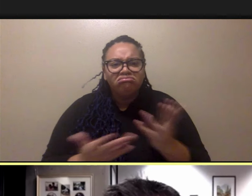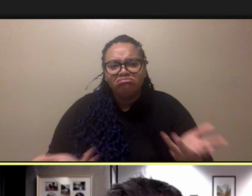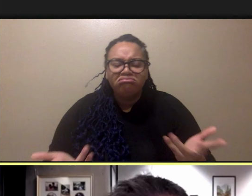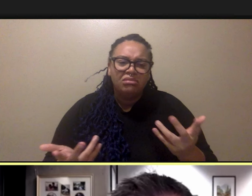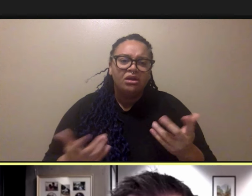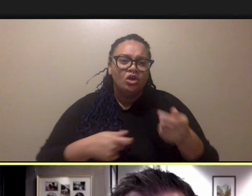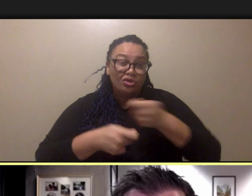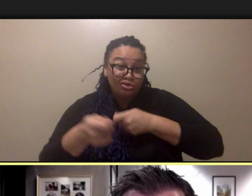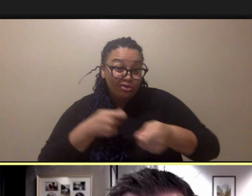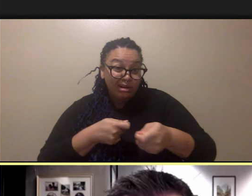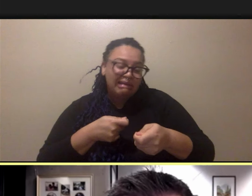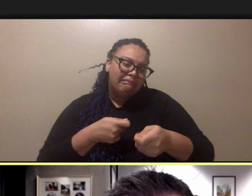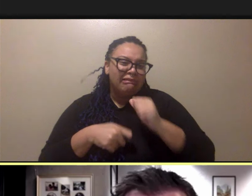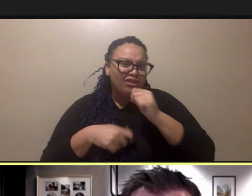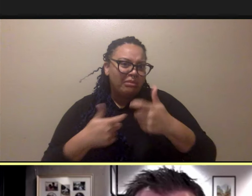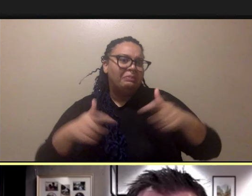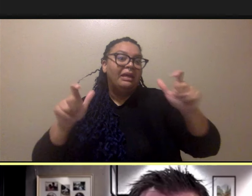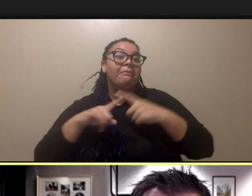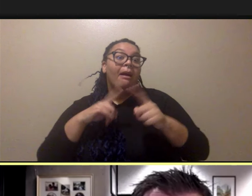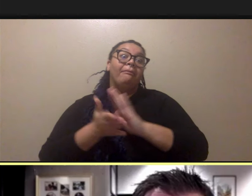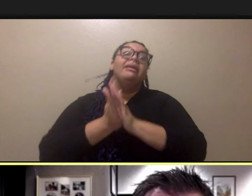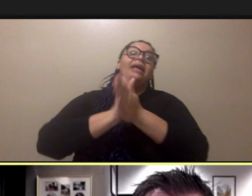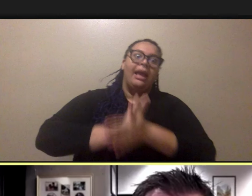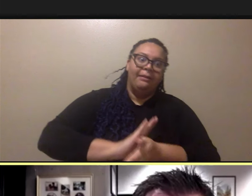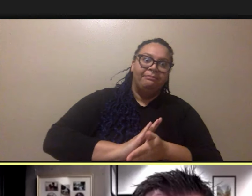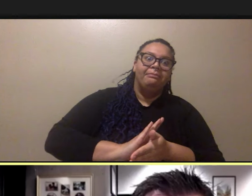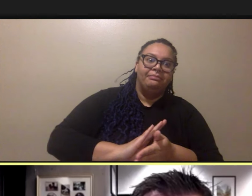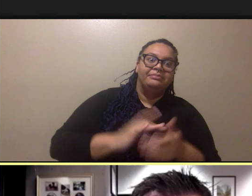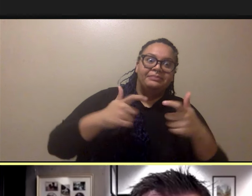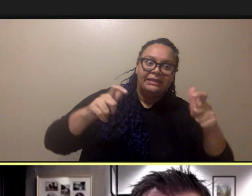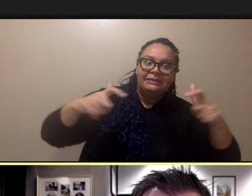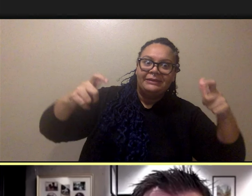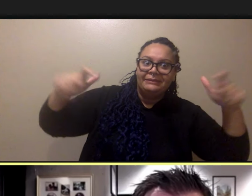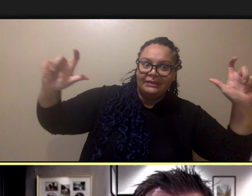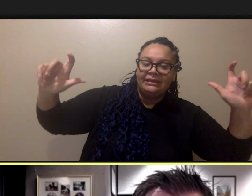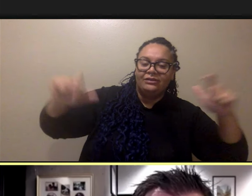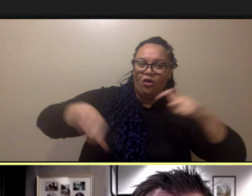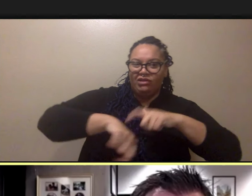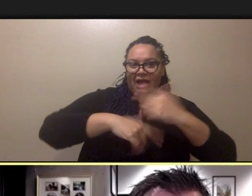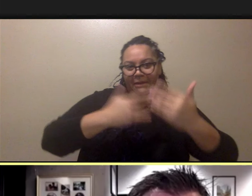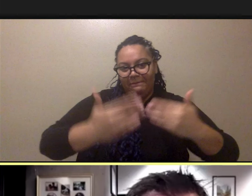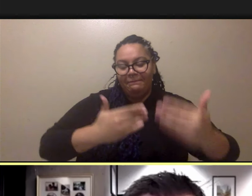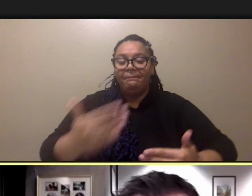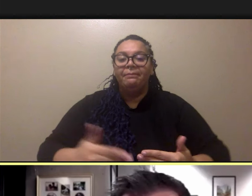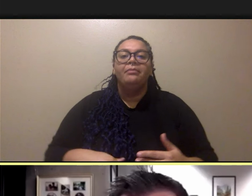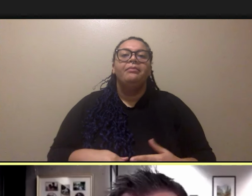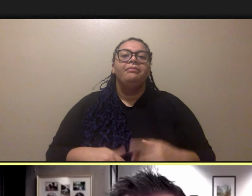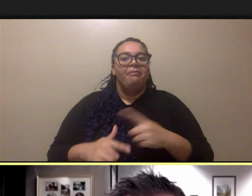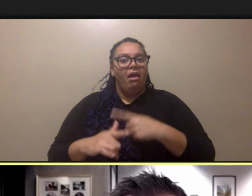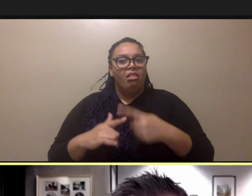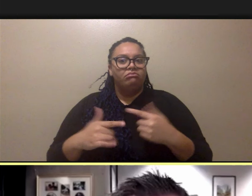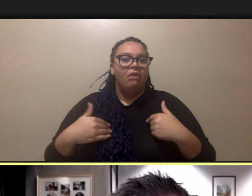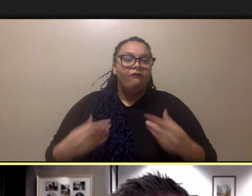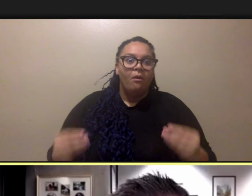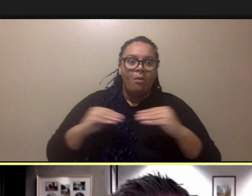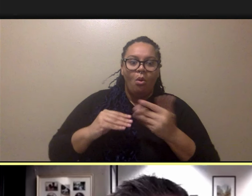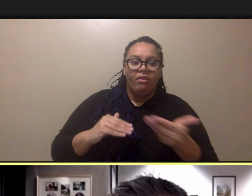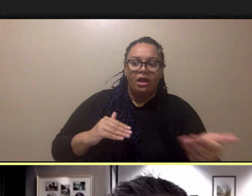trading networks, but they grew bigger and bigger, and there were incentives to do more and more over